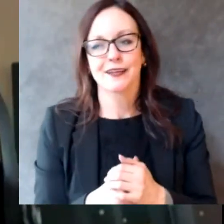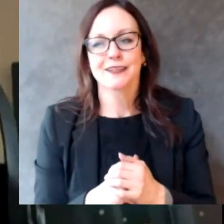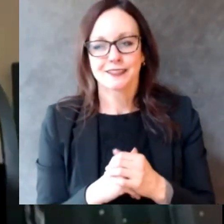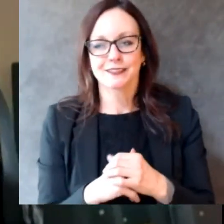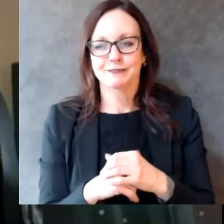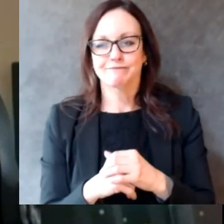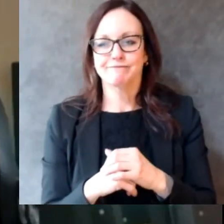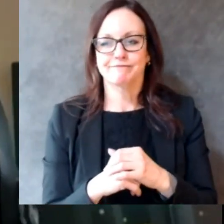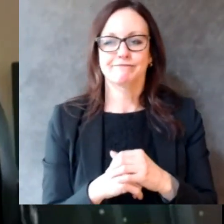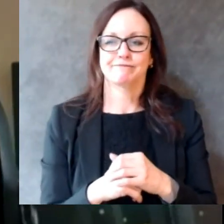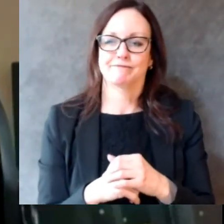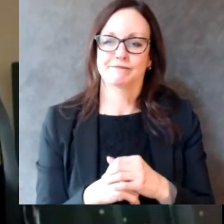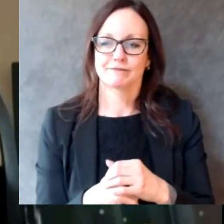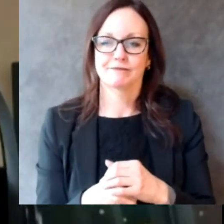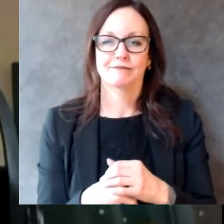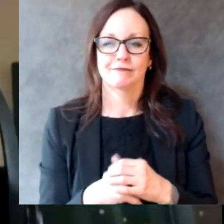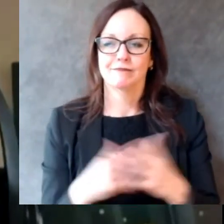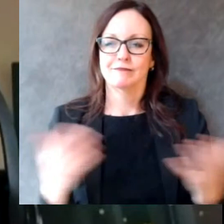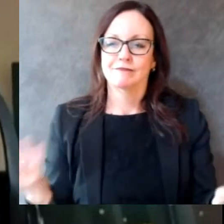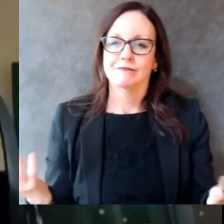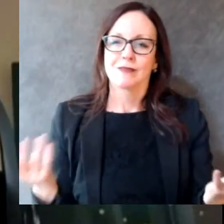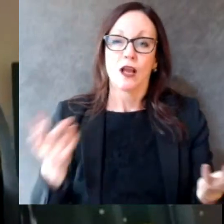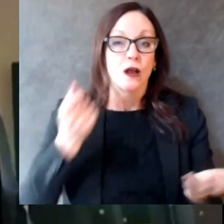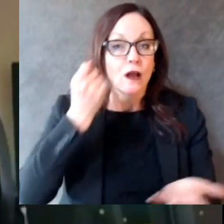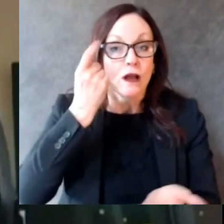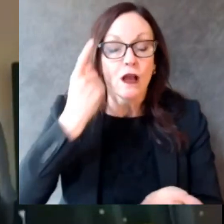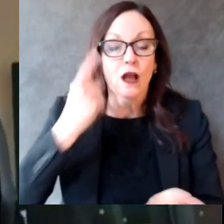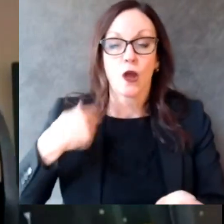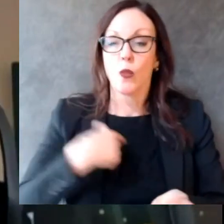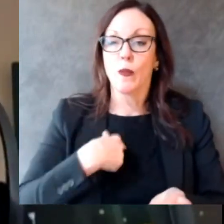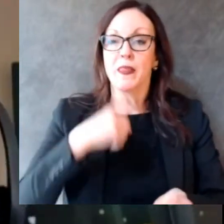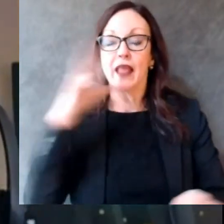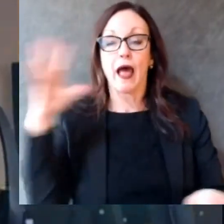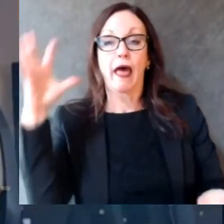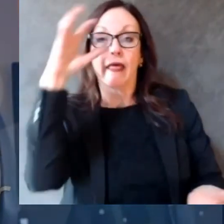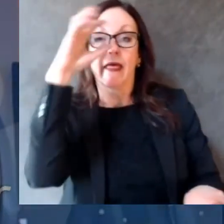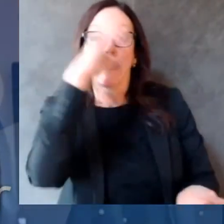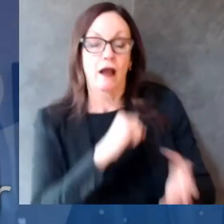other vaccines moving forward.